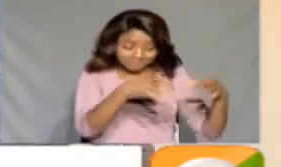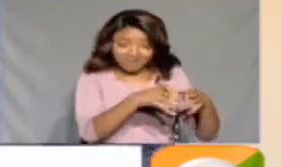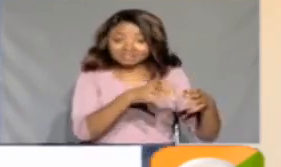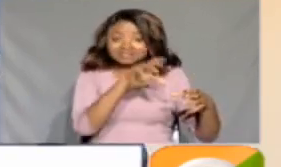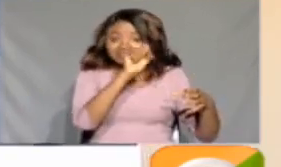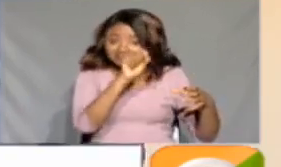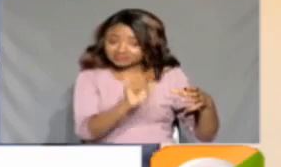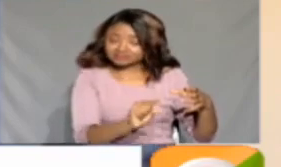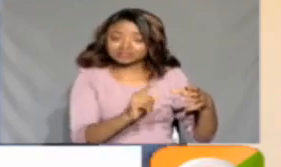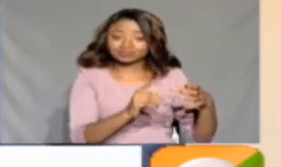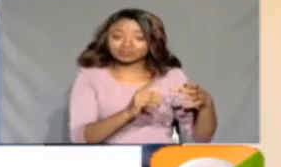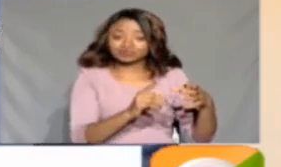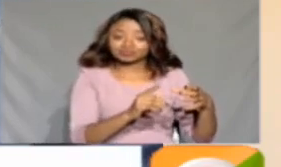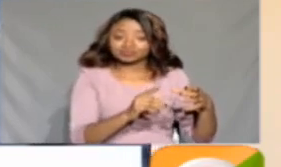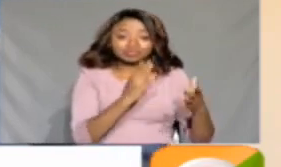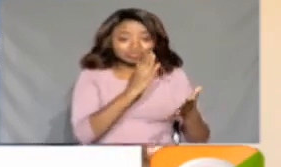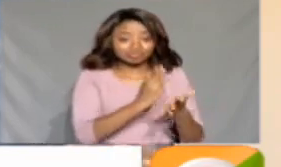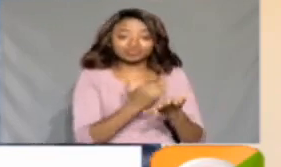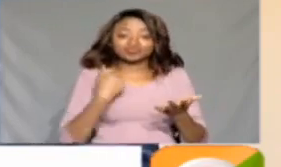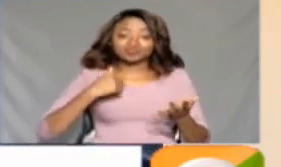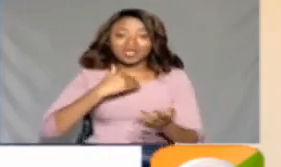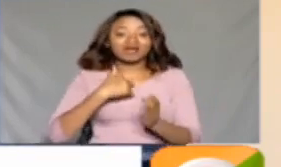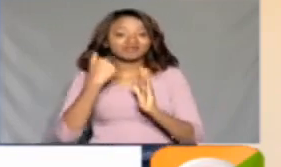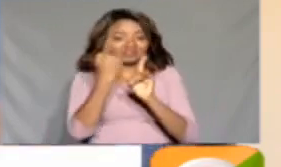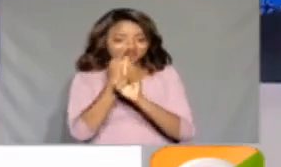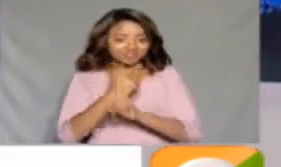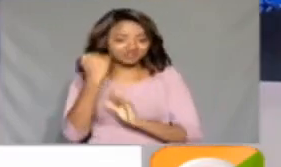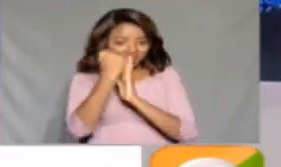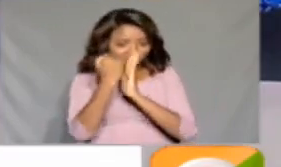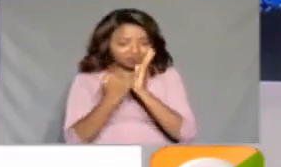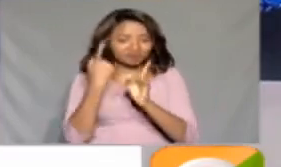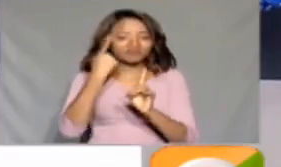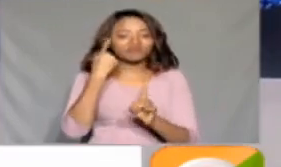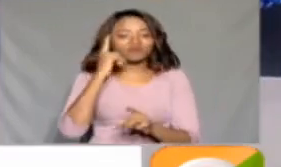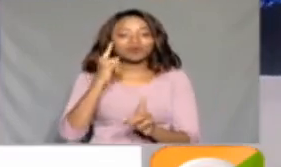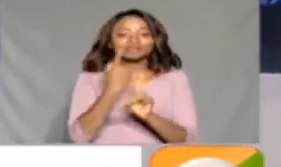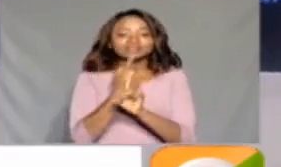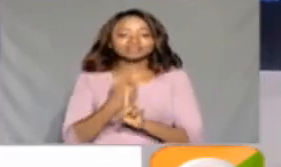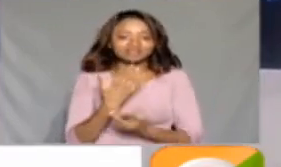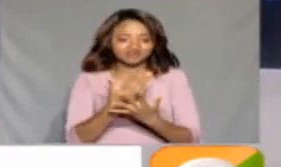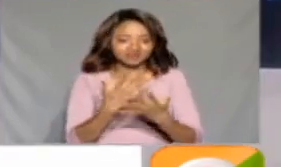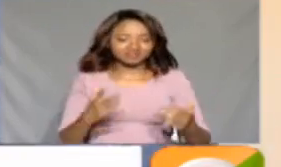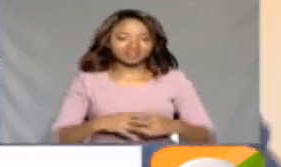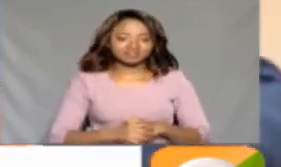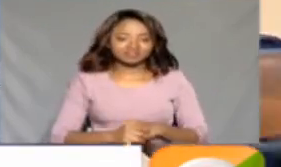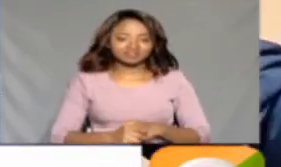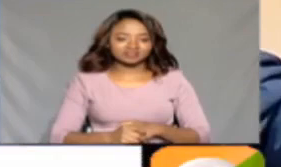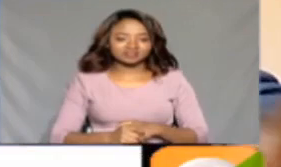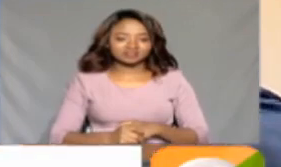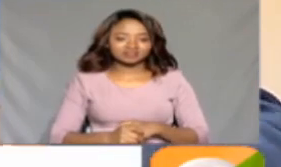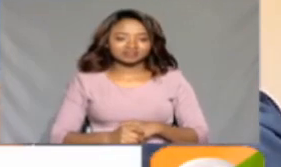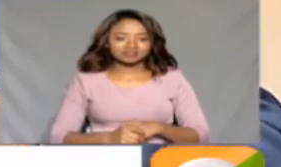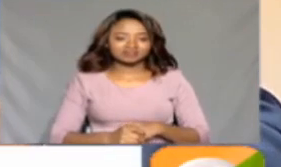Yes. We have different programs that deal with different things. Yes, and this is a very specific show. Yeah, no, I'm not blaming you. I